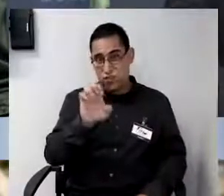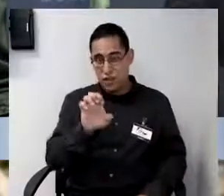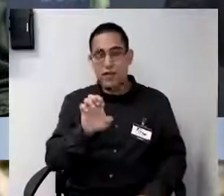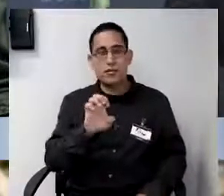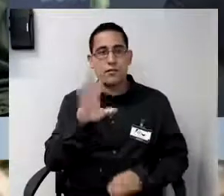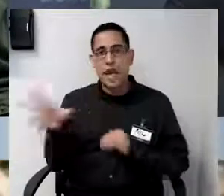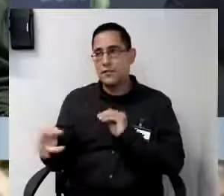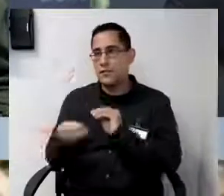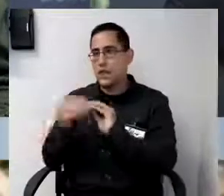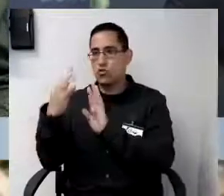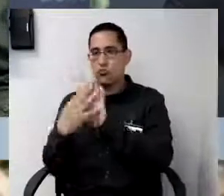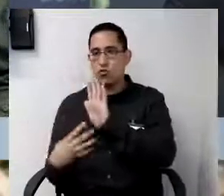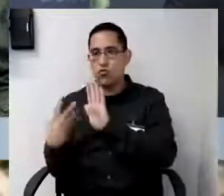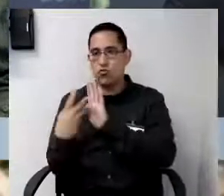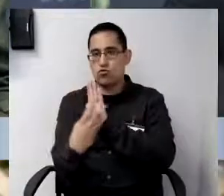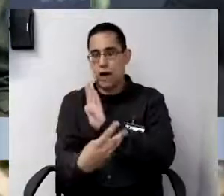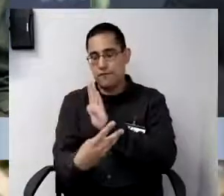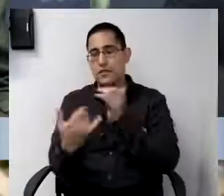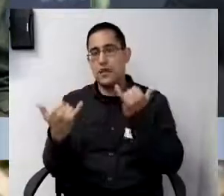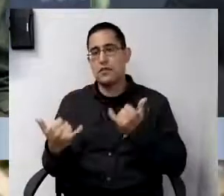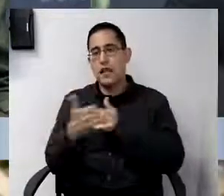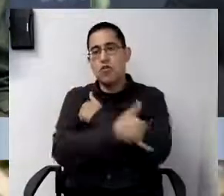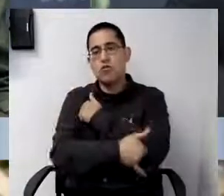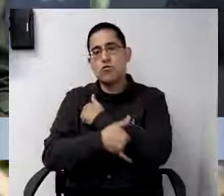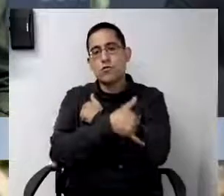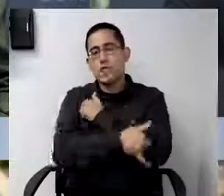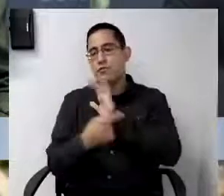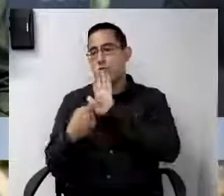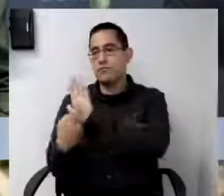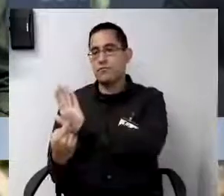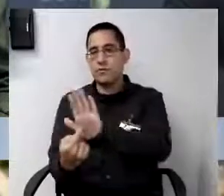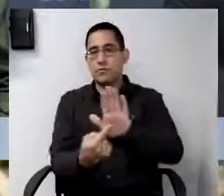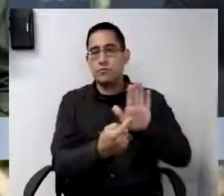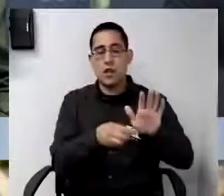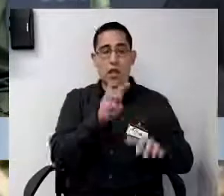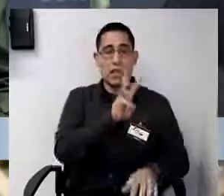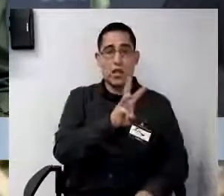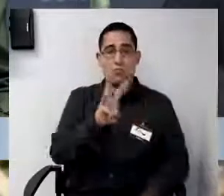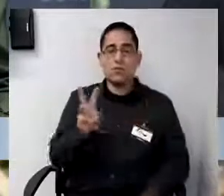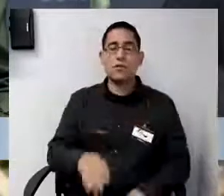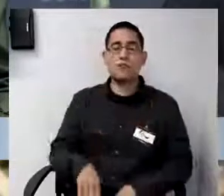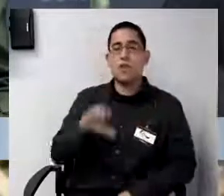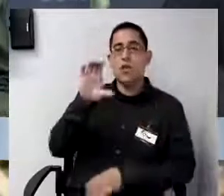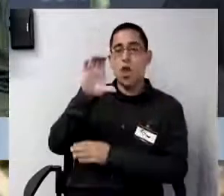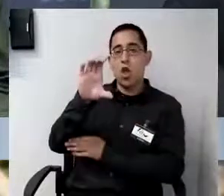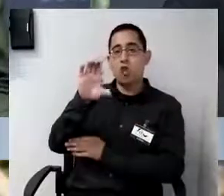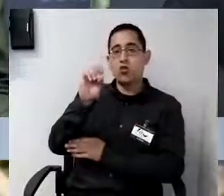that the county is displaying. So that website is